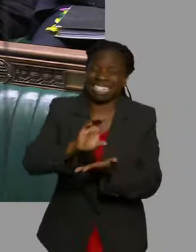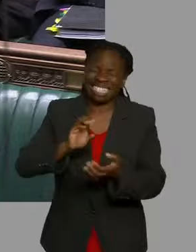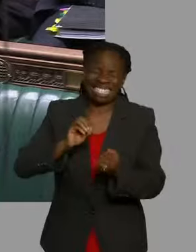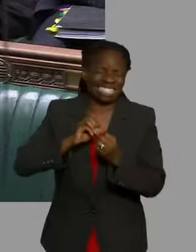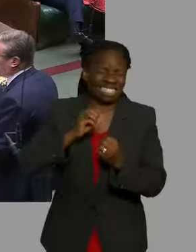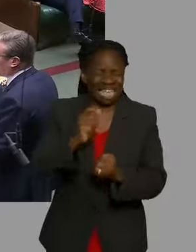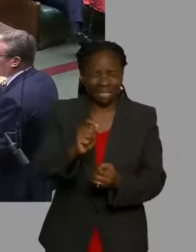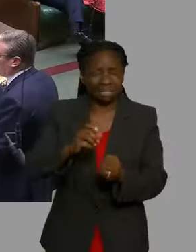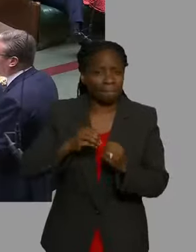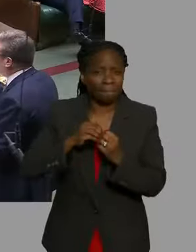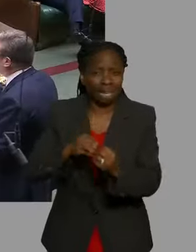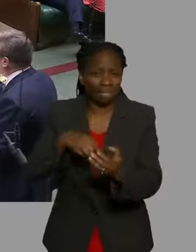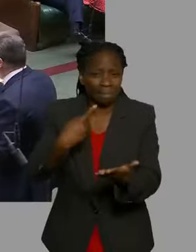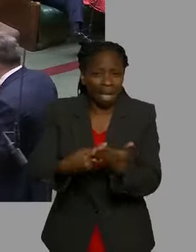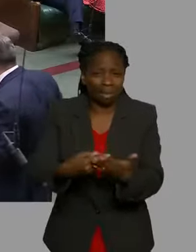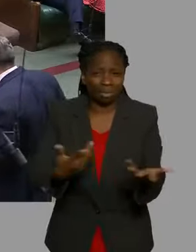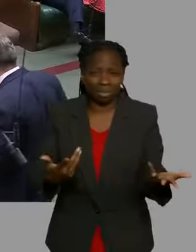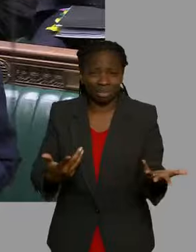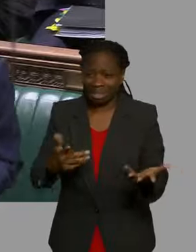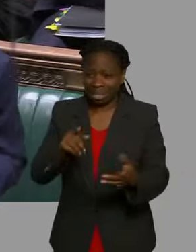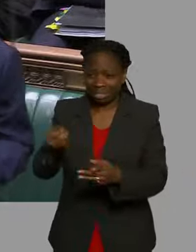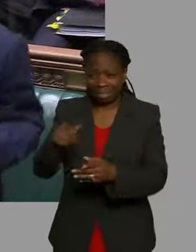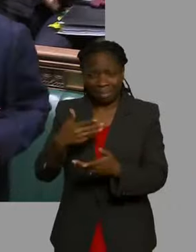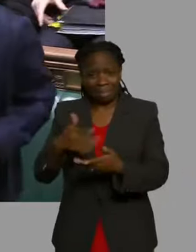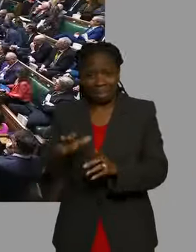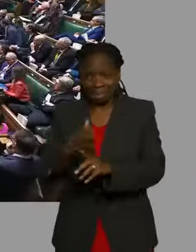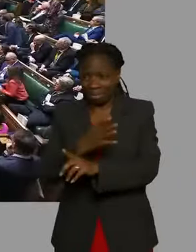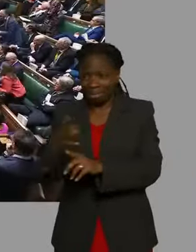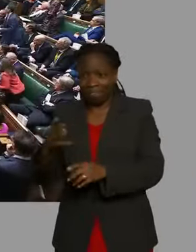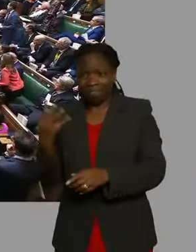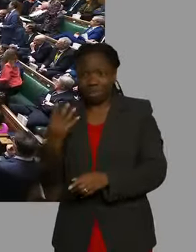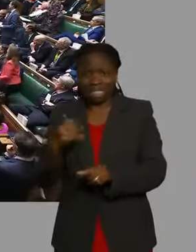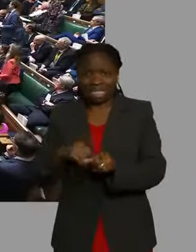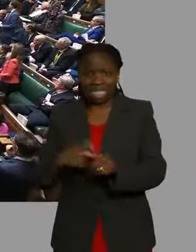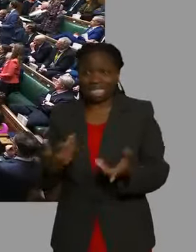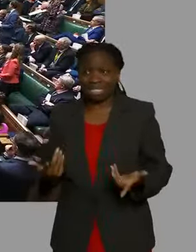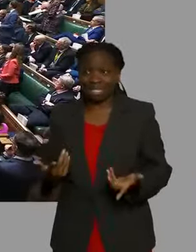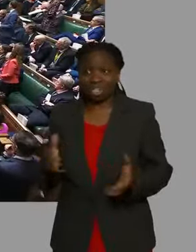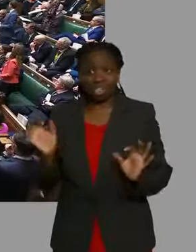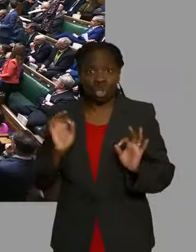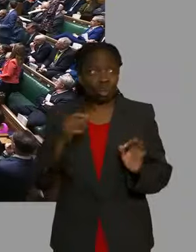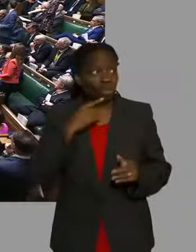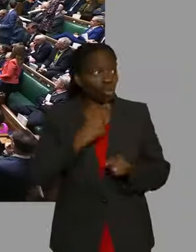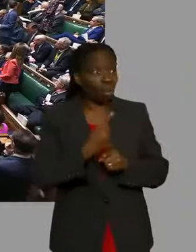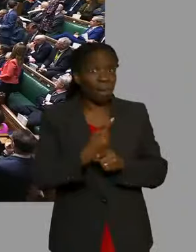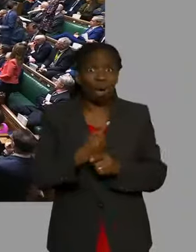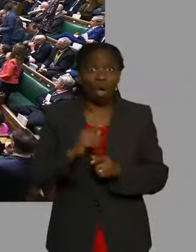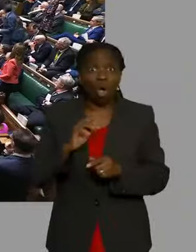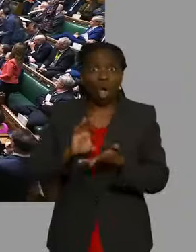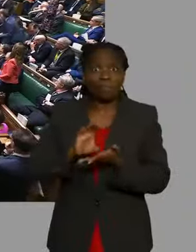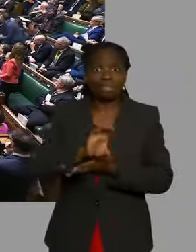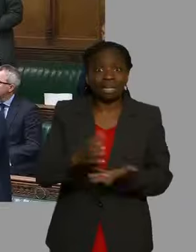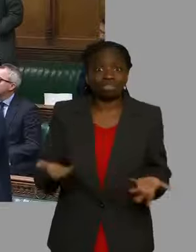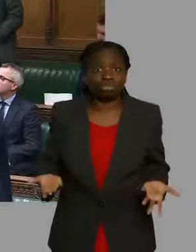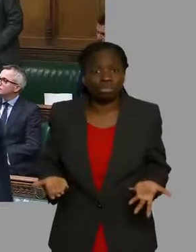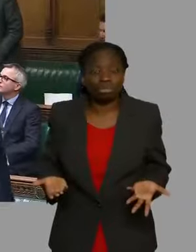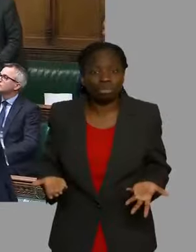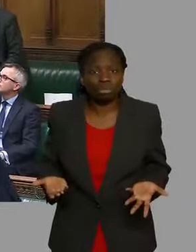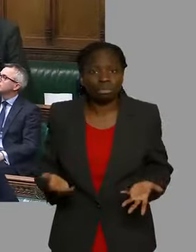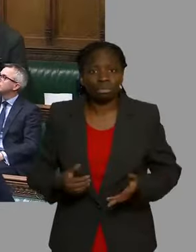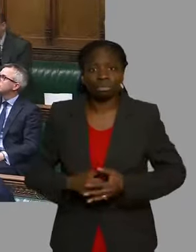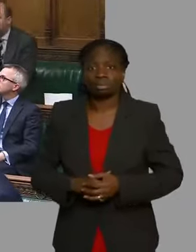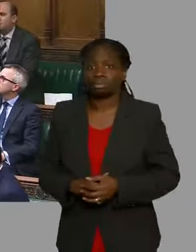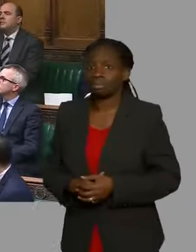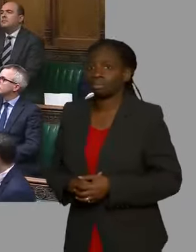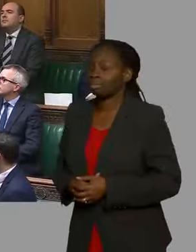the changes and not once spoke about compensation. Rebecca Smith. Thank you, Mr. Speaker. My constituents,